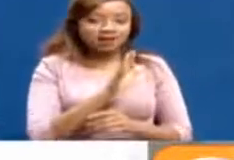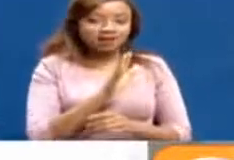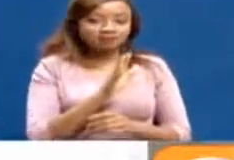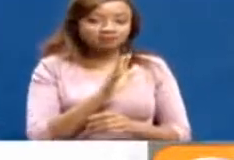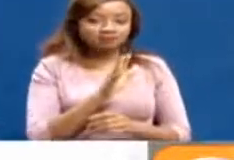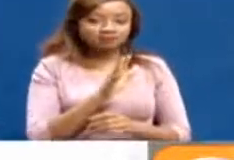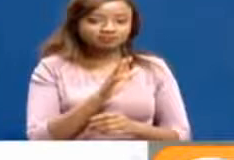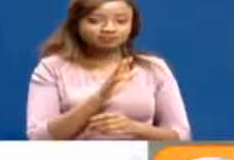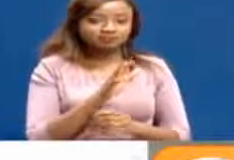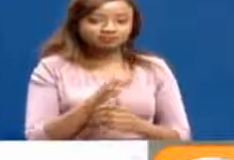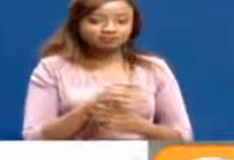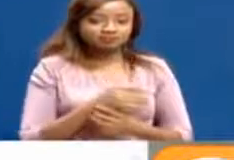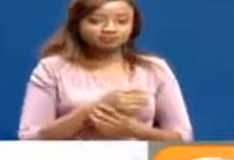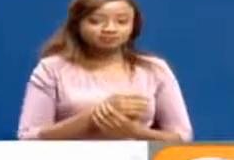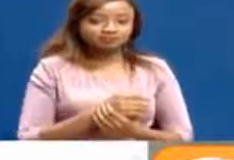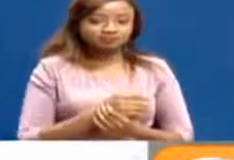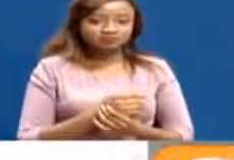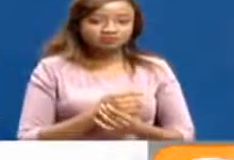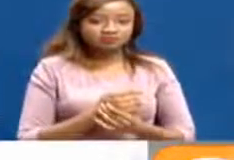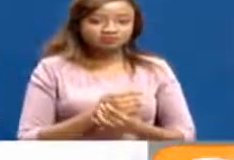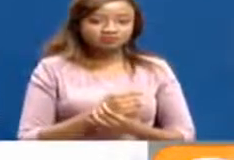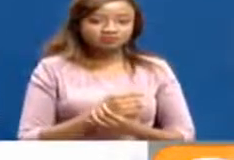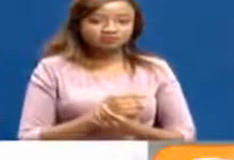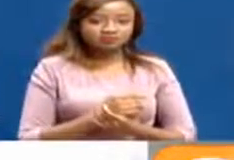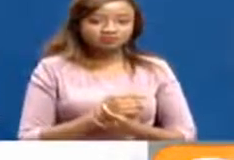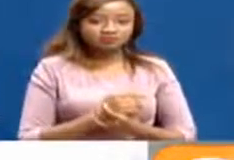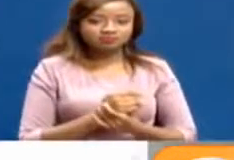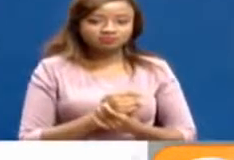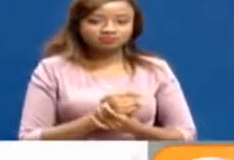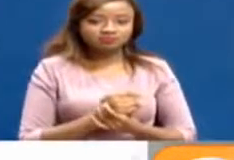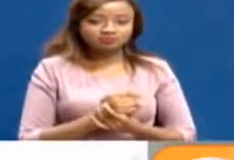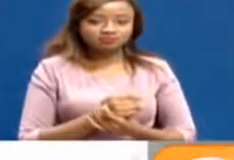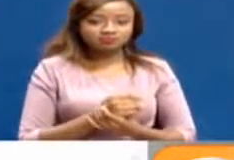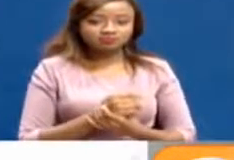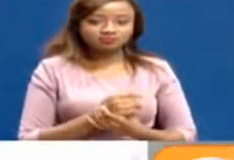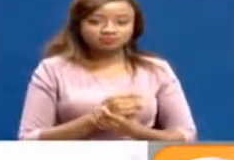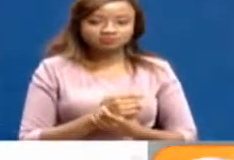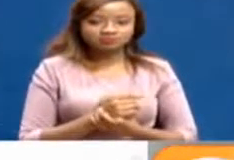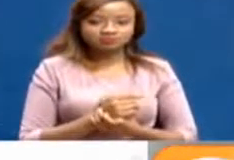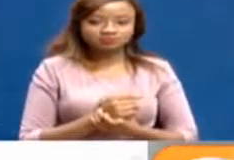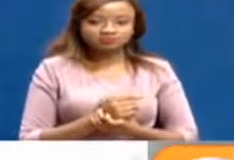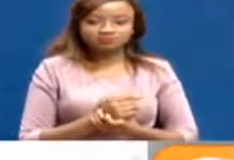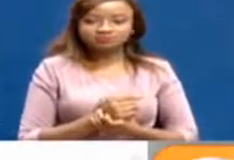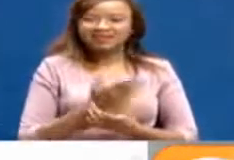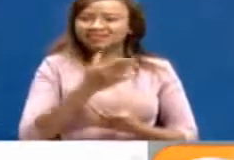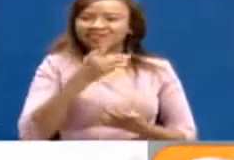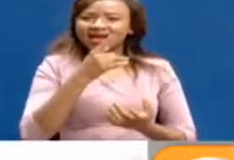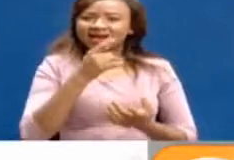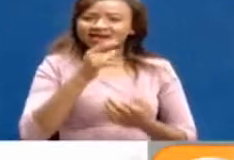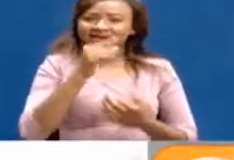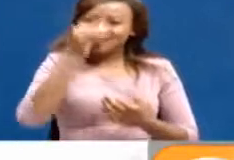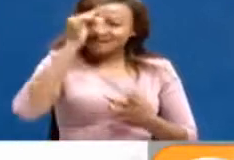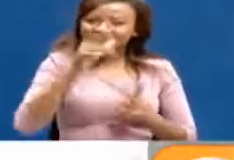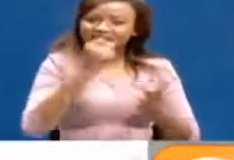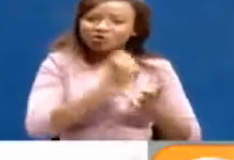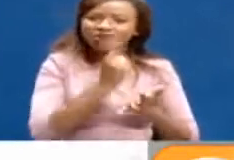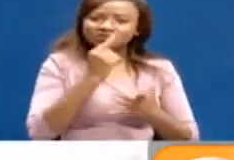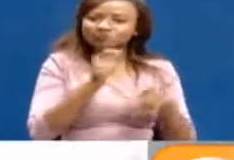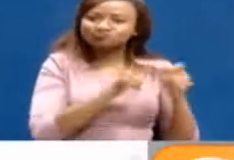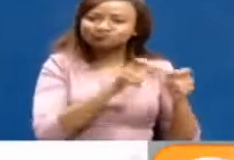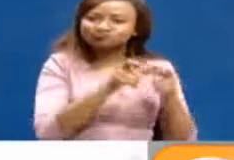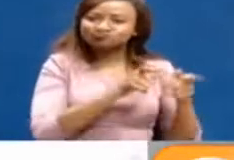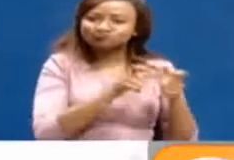government. And I know Corona hit a little short while later, but your thoughts so far?